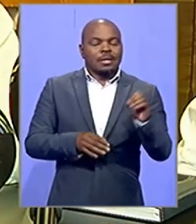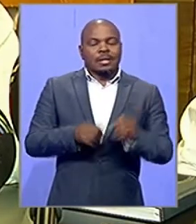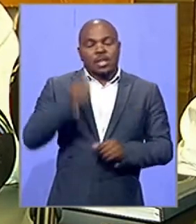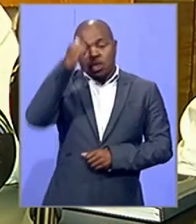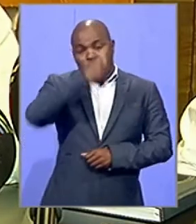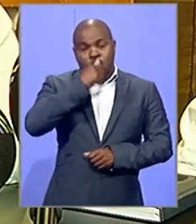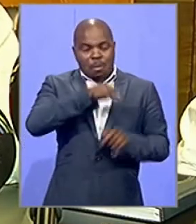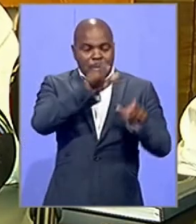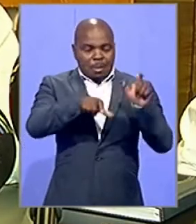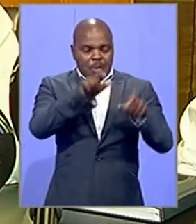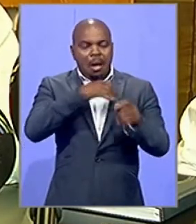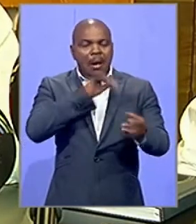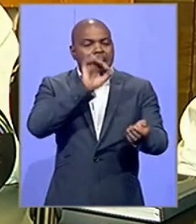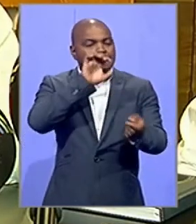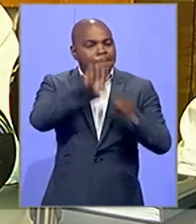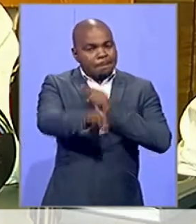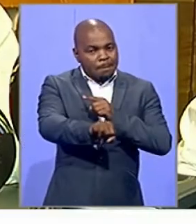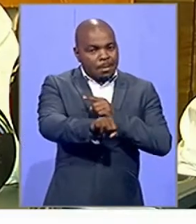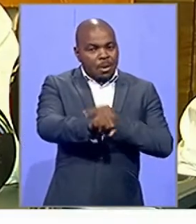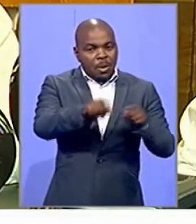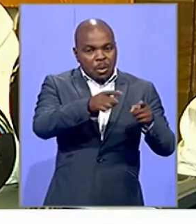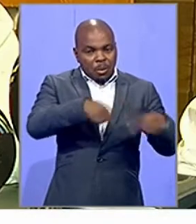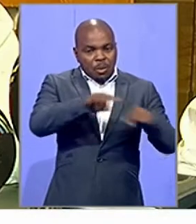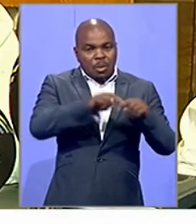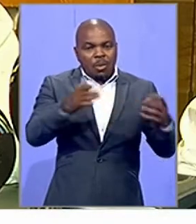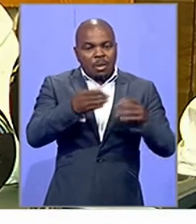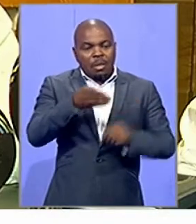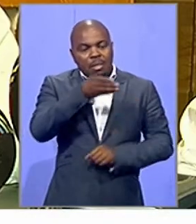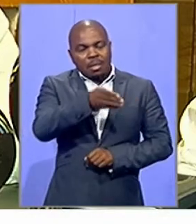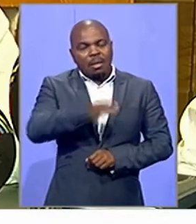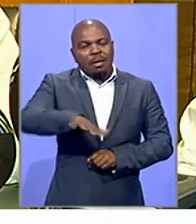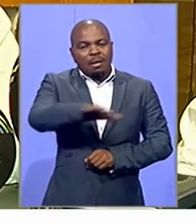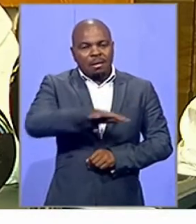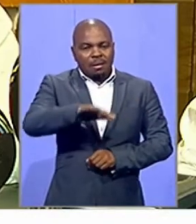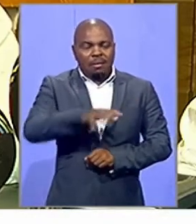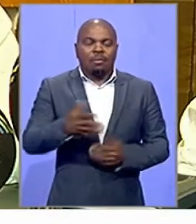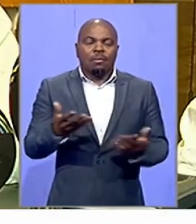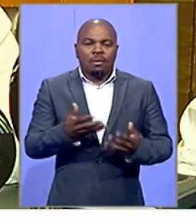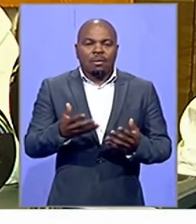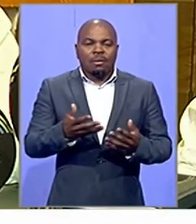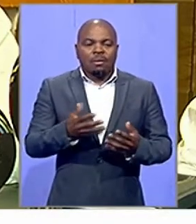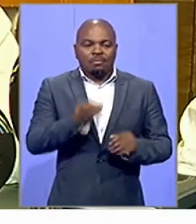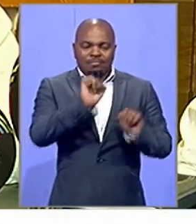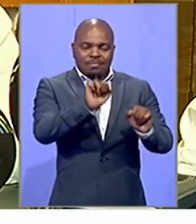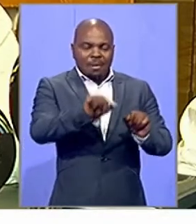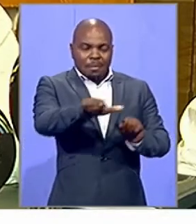been found hidden at a particular place belonging to the accused,